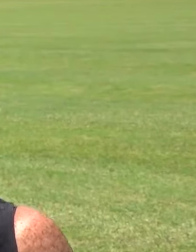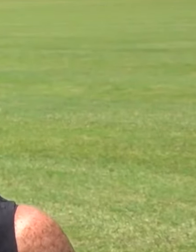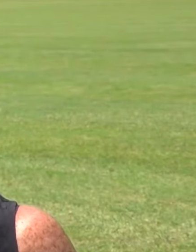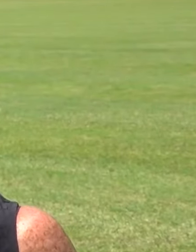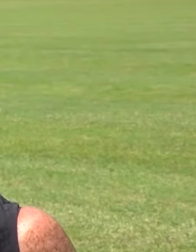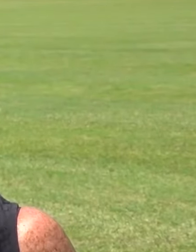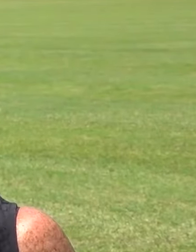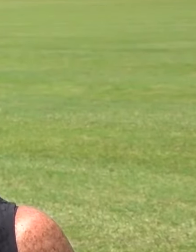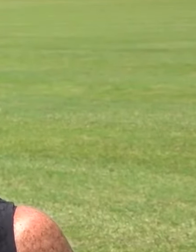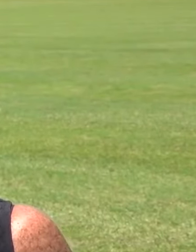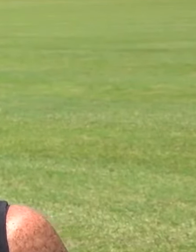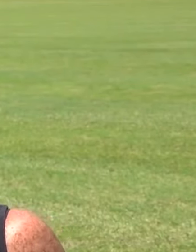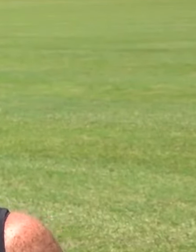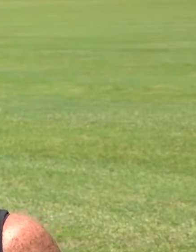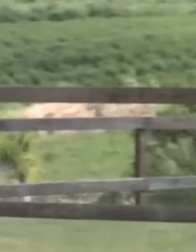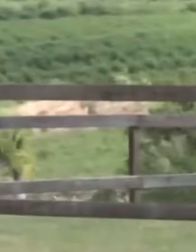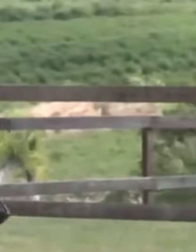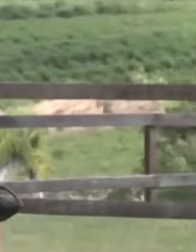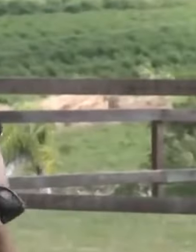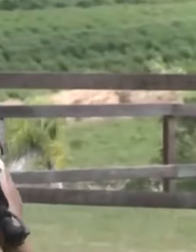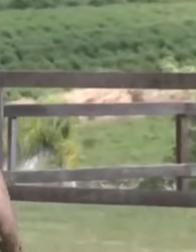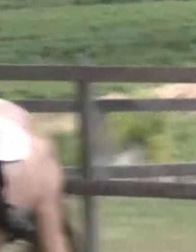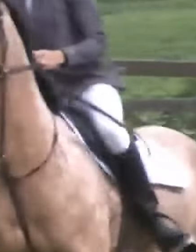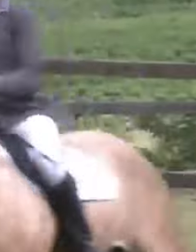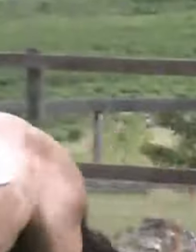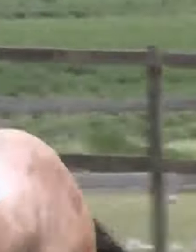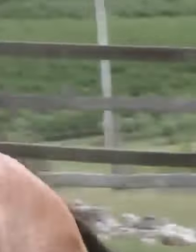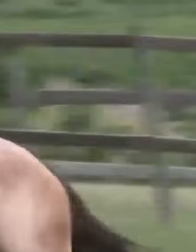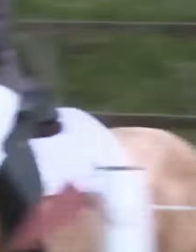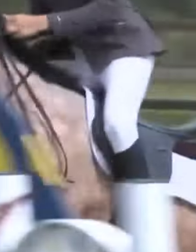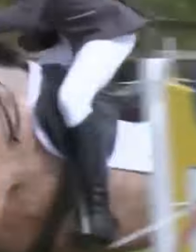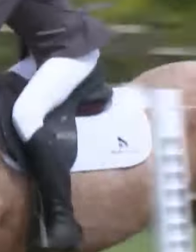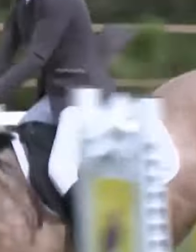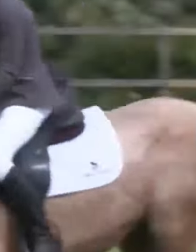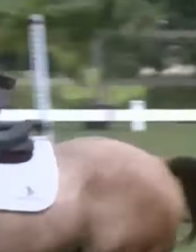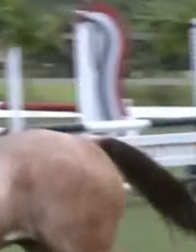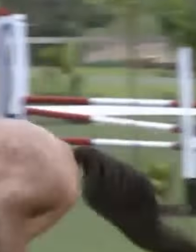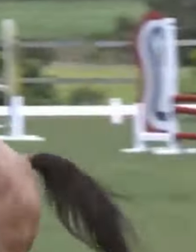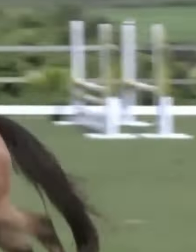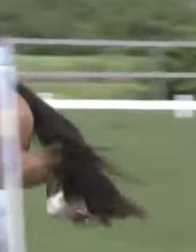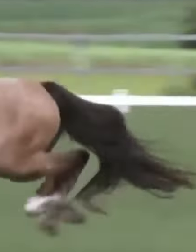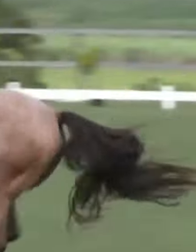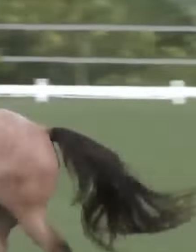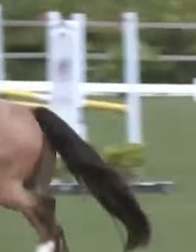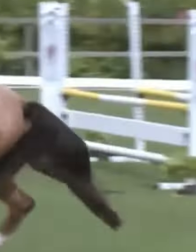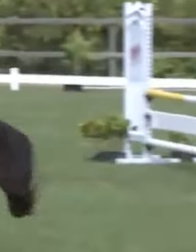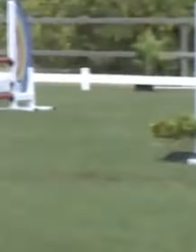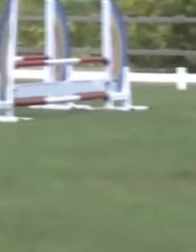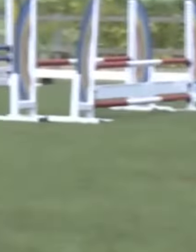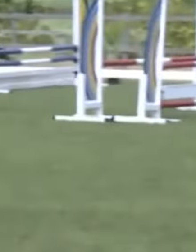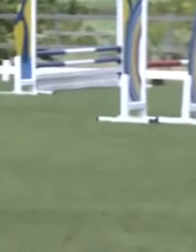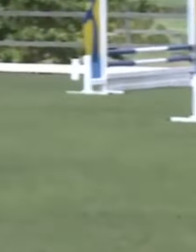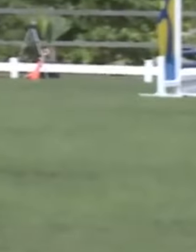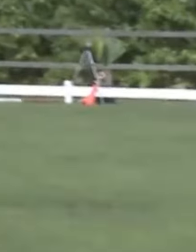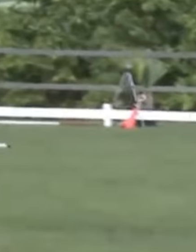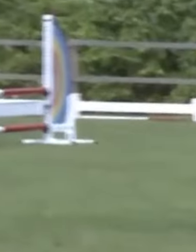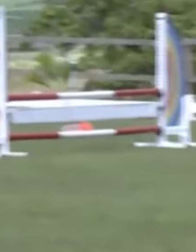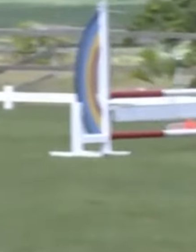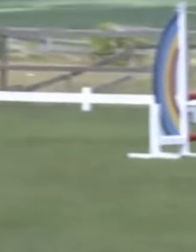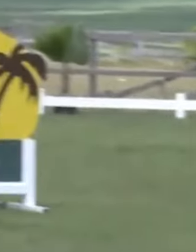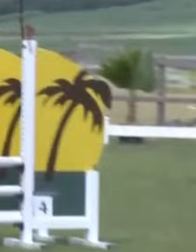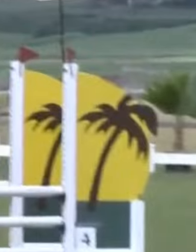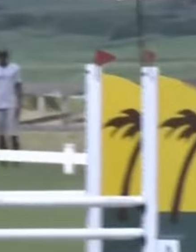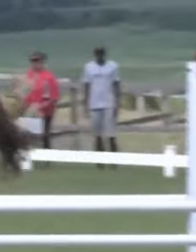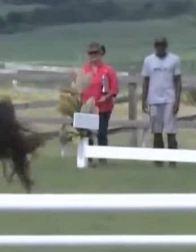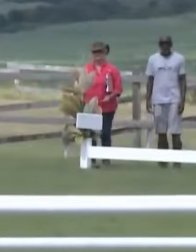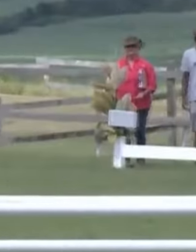is exciting for them, something different. The FEI Eventing World Challenge is on Sunday and is set for 8 a.m. at the Whitehall